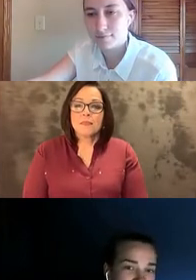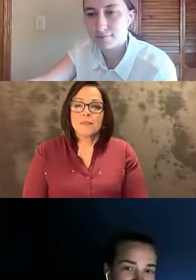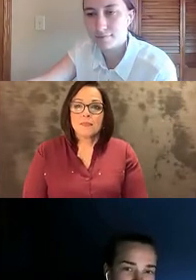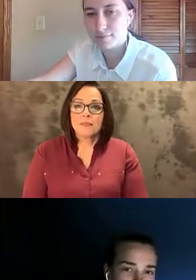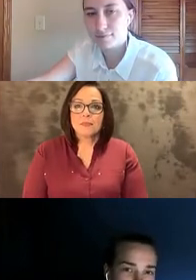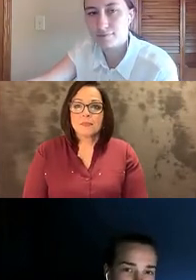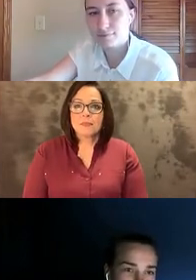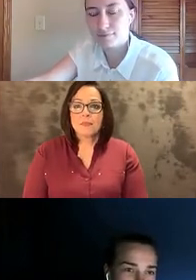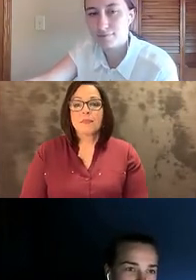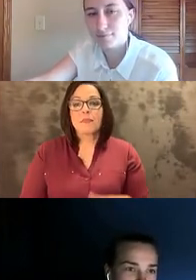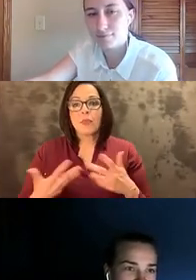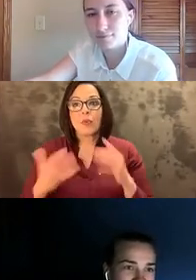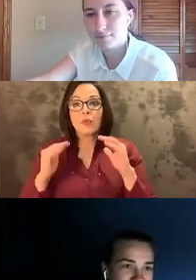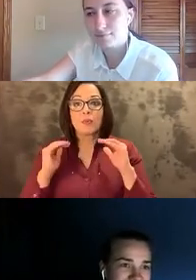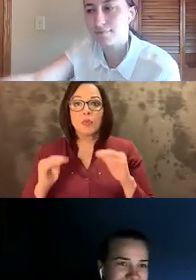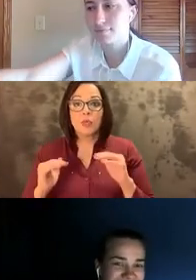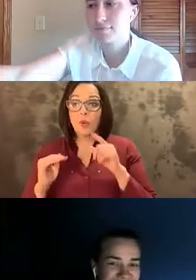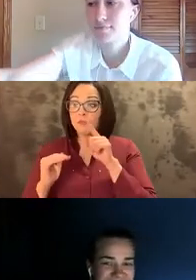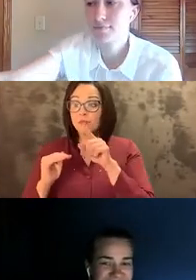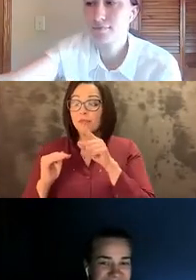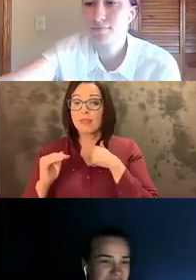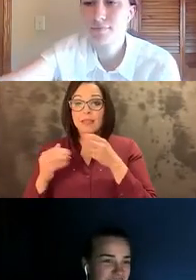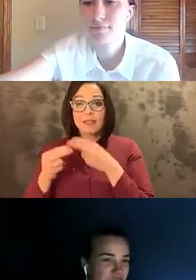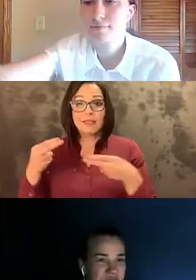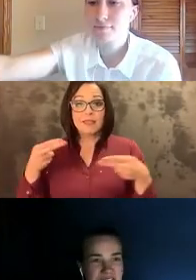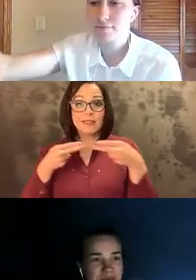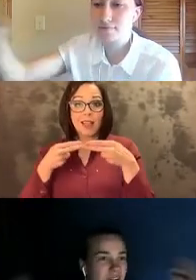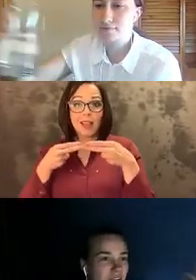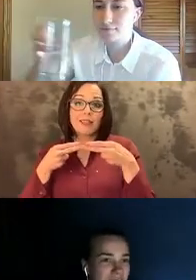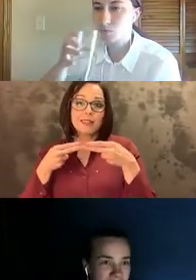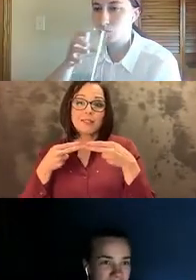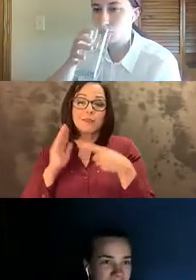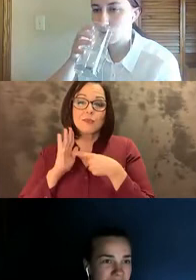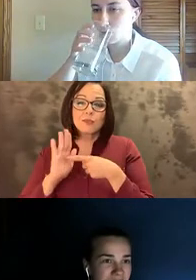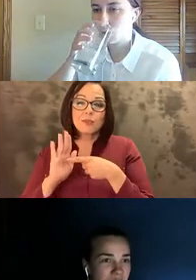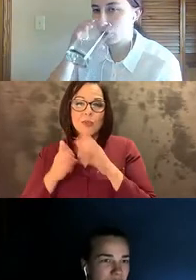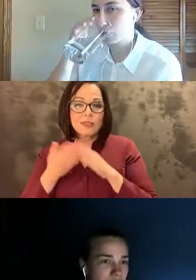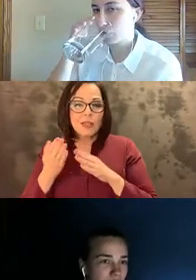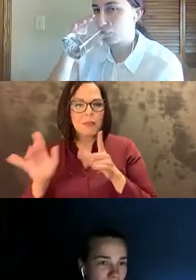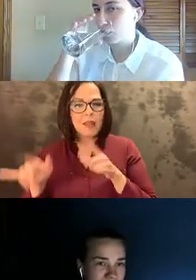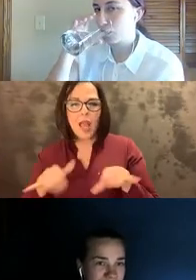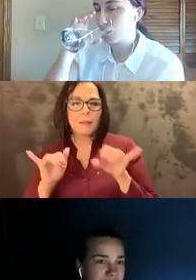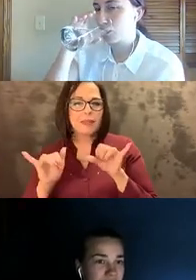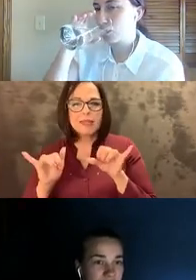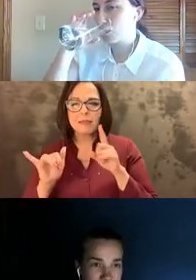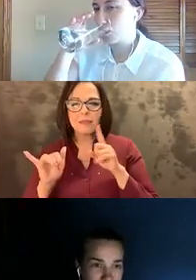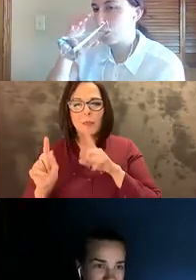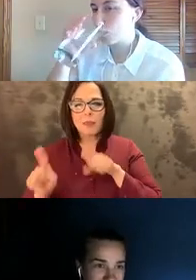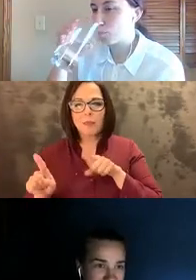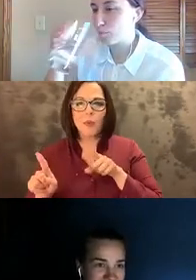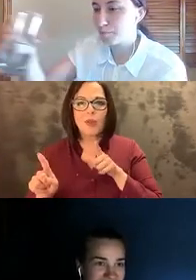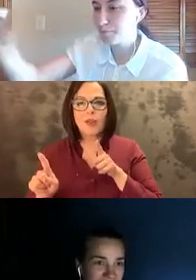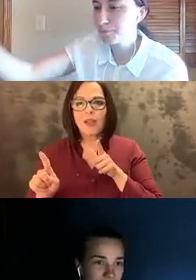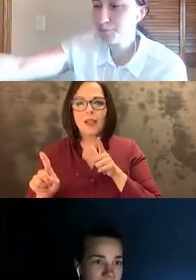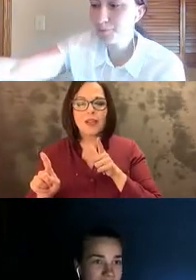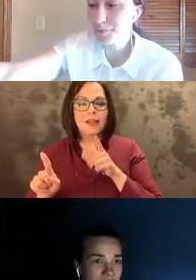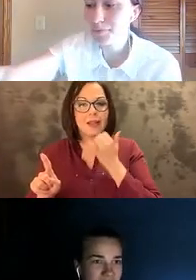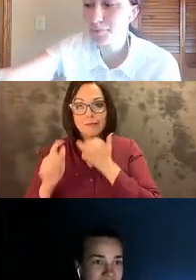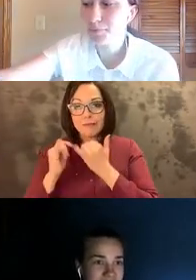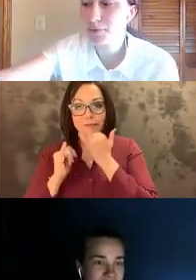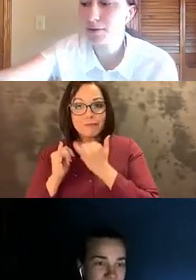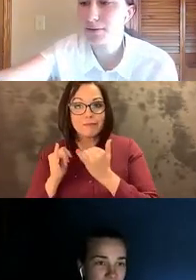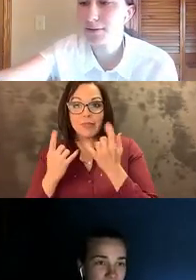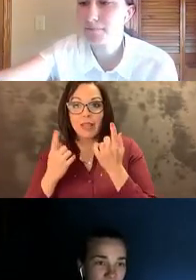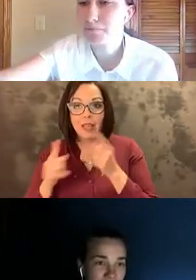And so this slide shows some common reporting discrepancies that